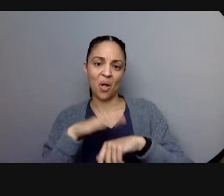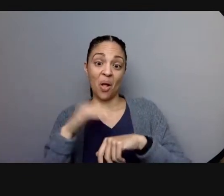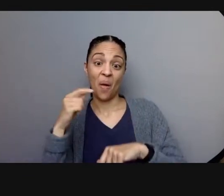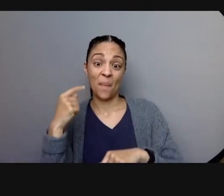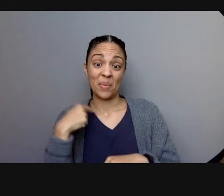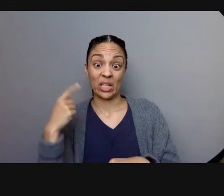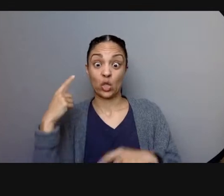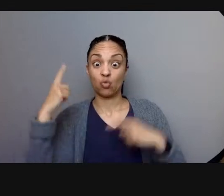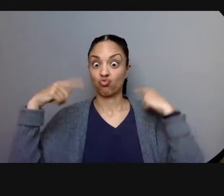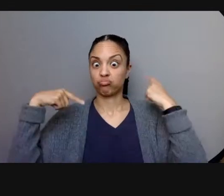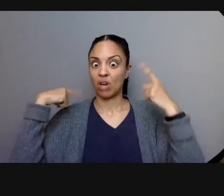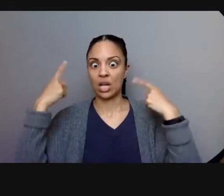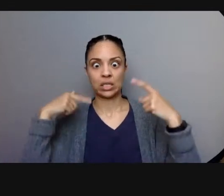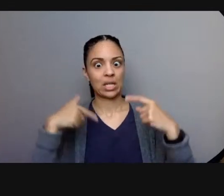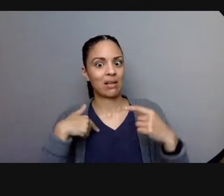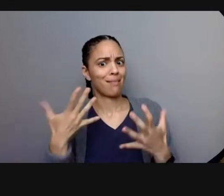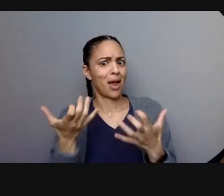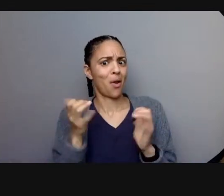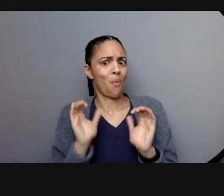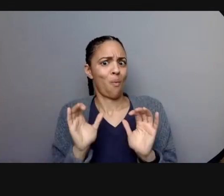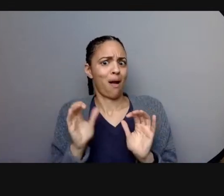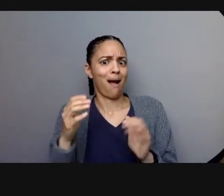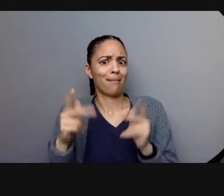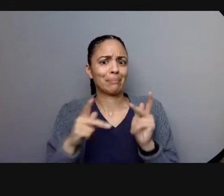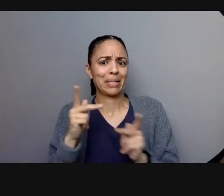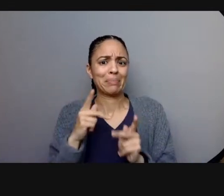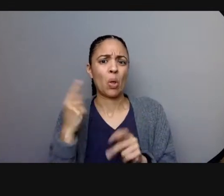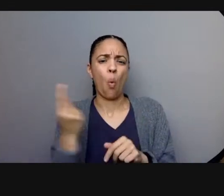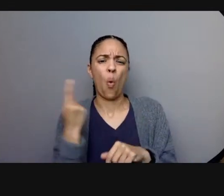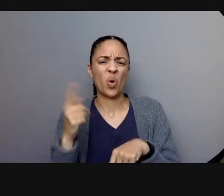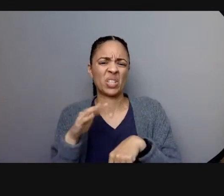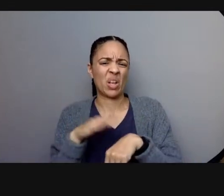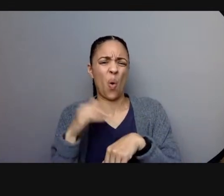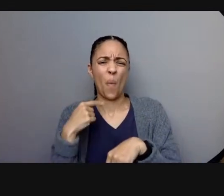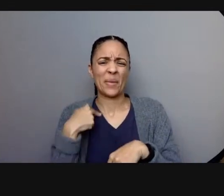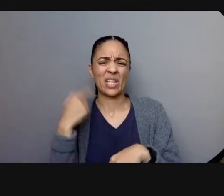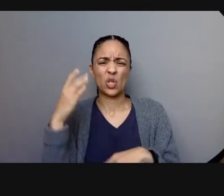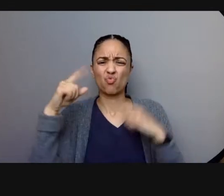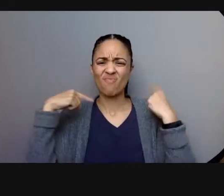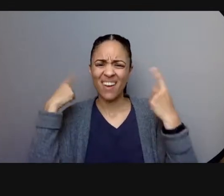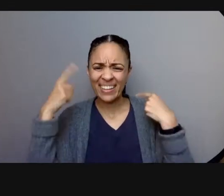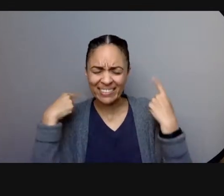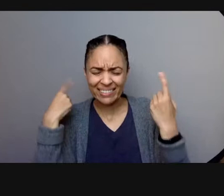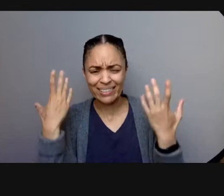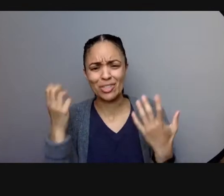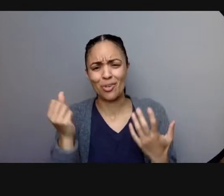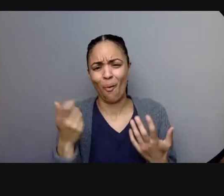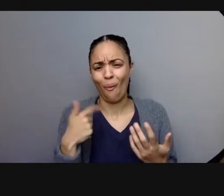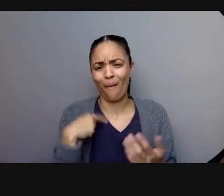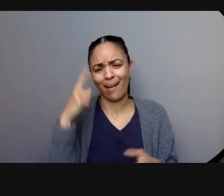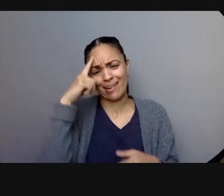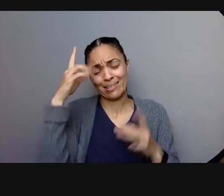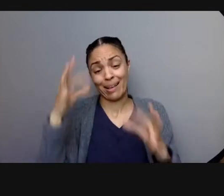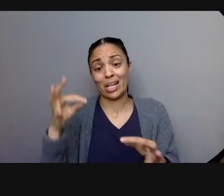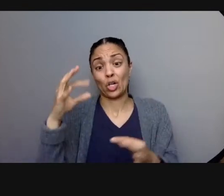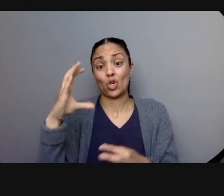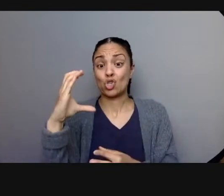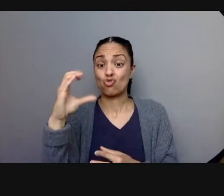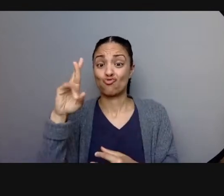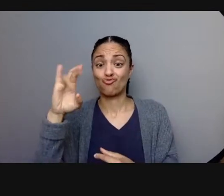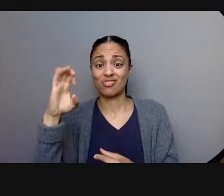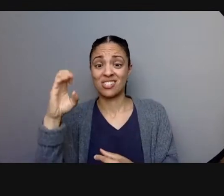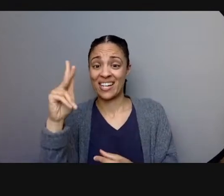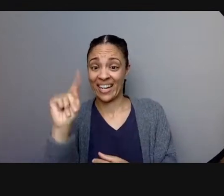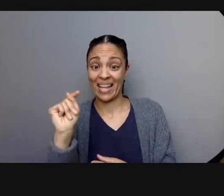So I was like, yo, throw Cricket on that, man. Don't call me crazy, man, because you know. Guess what? Somebody's in